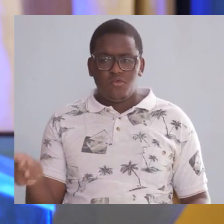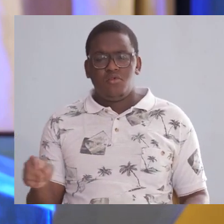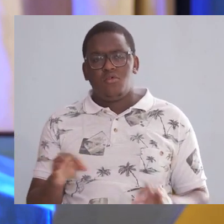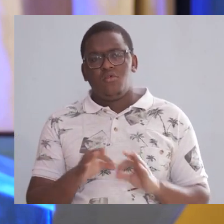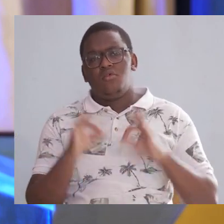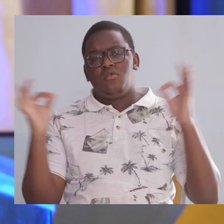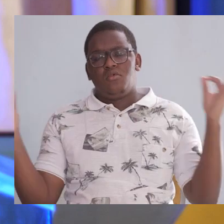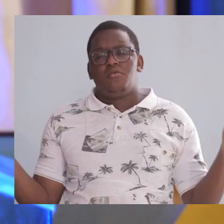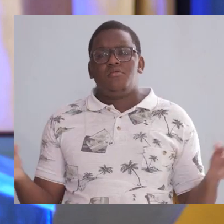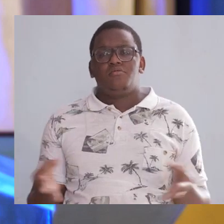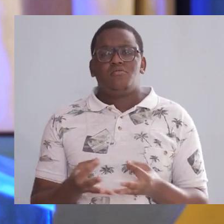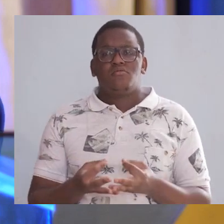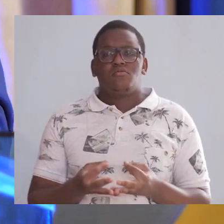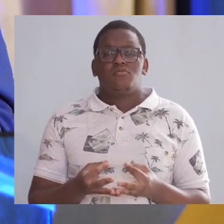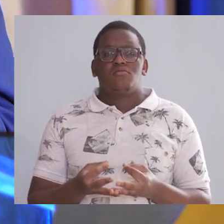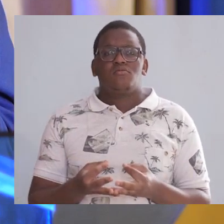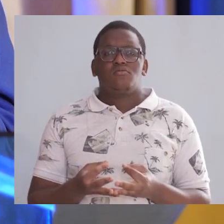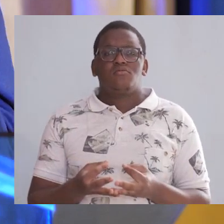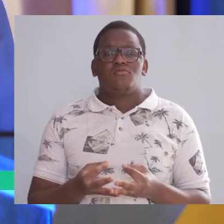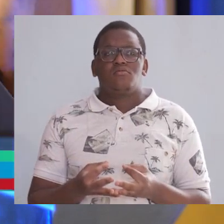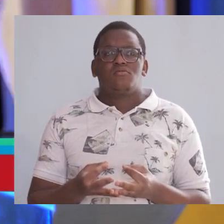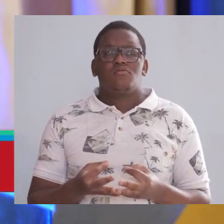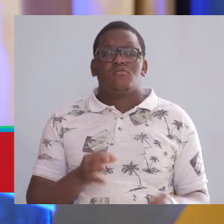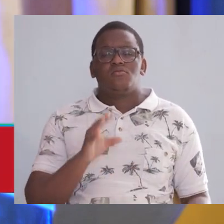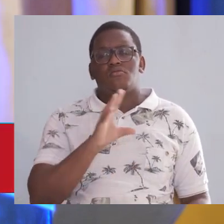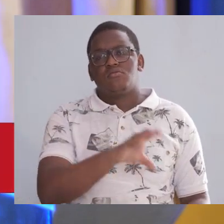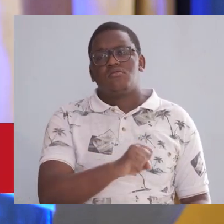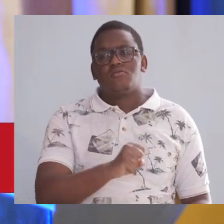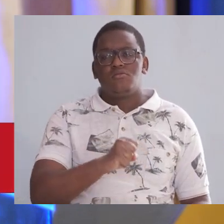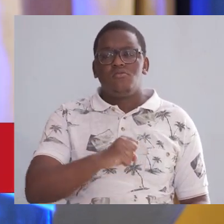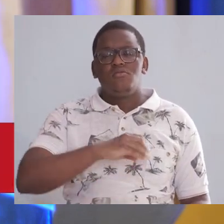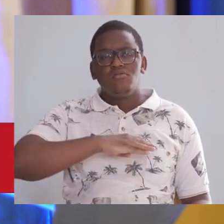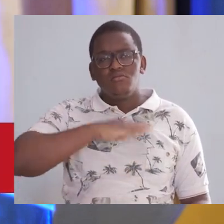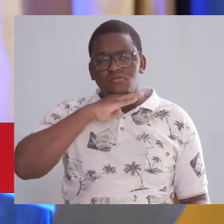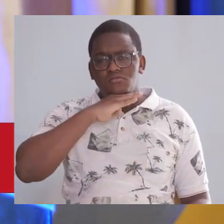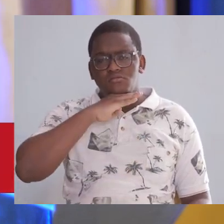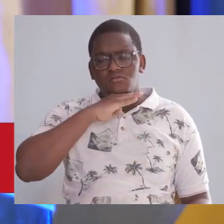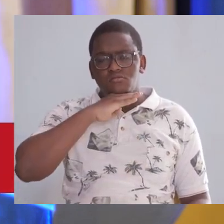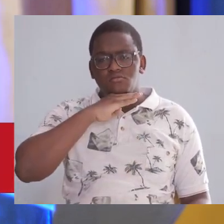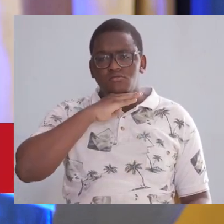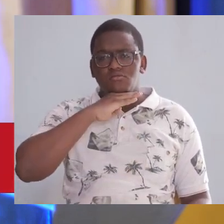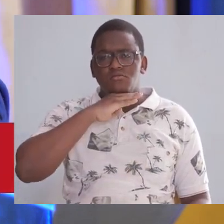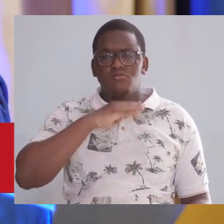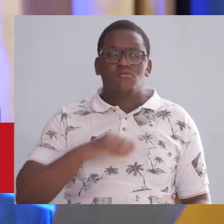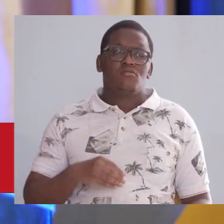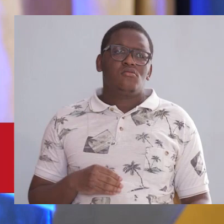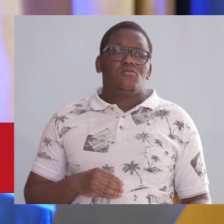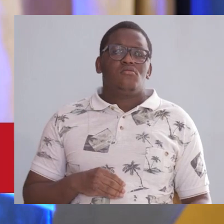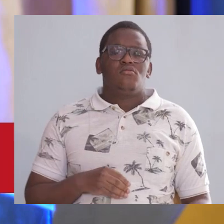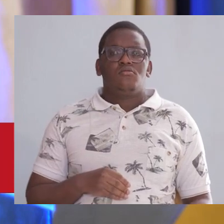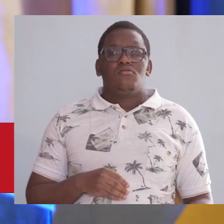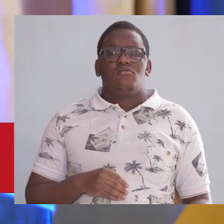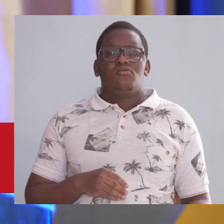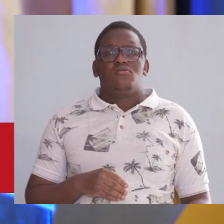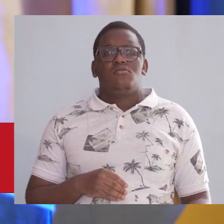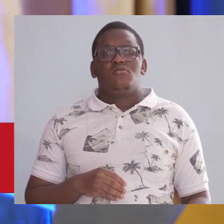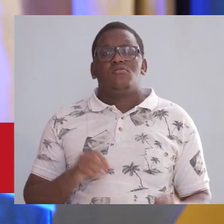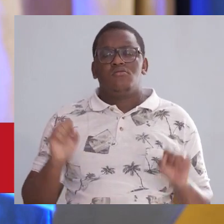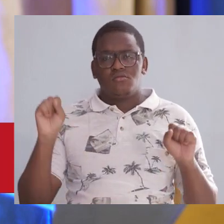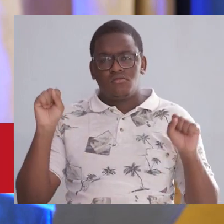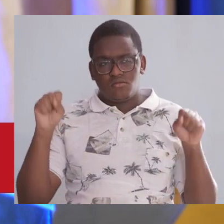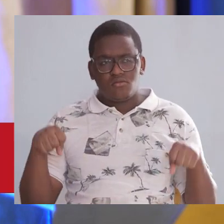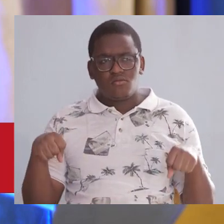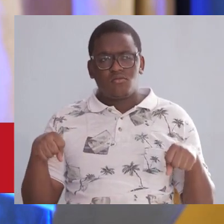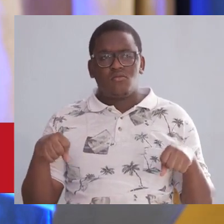The other consequence of theft is death. Death was and still is a possibility